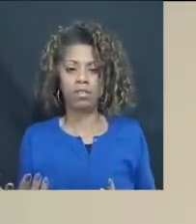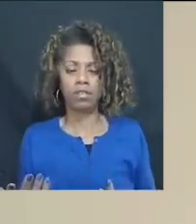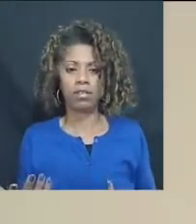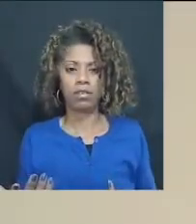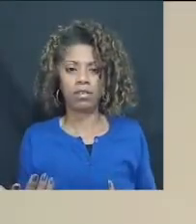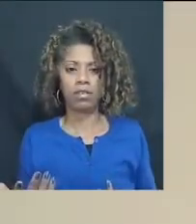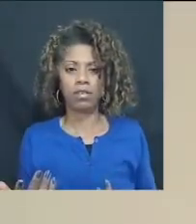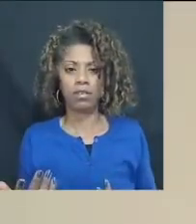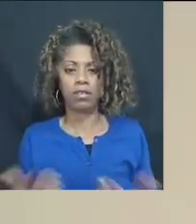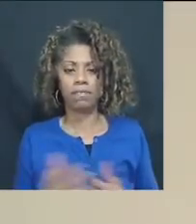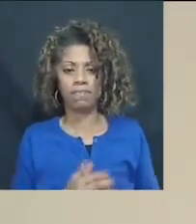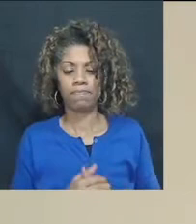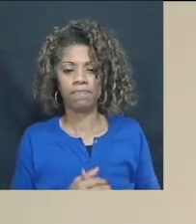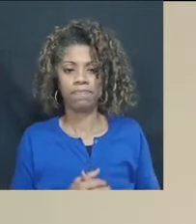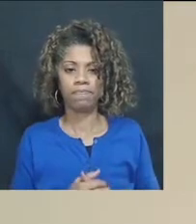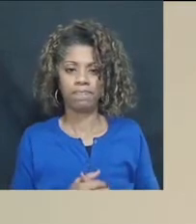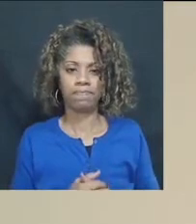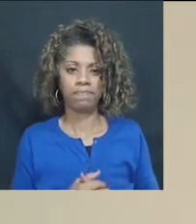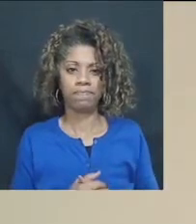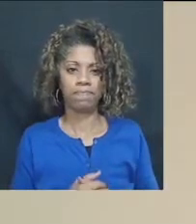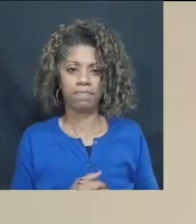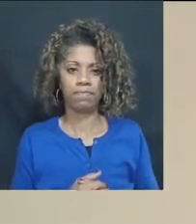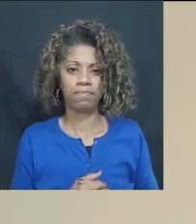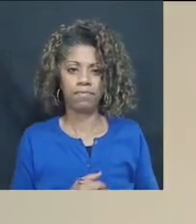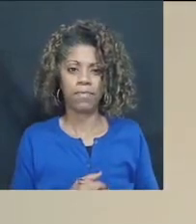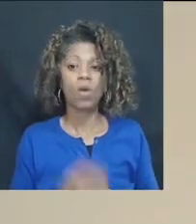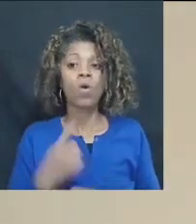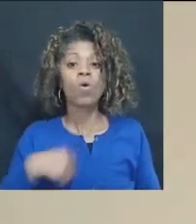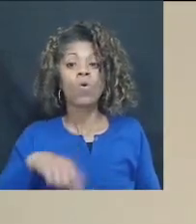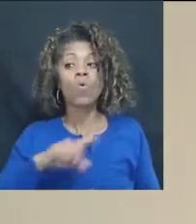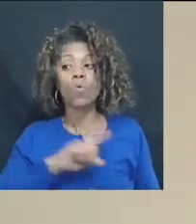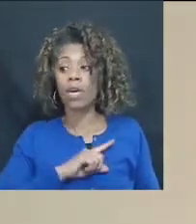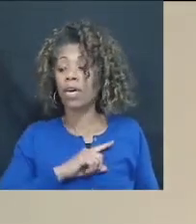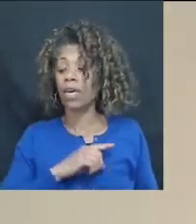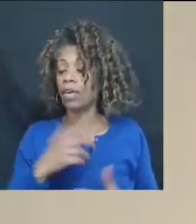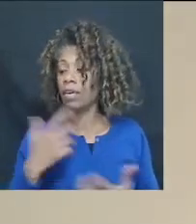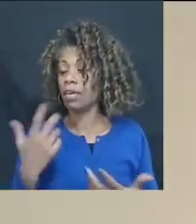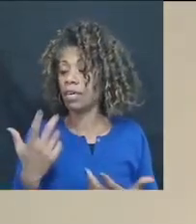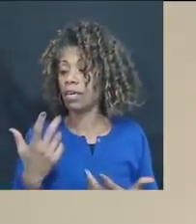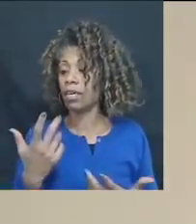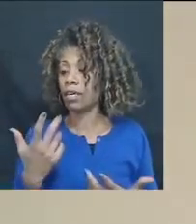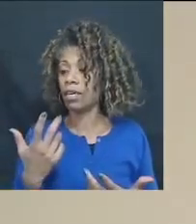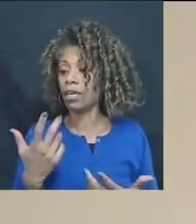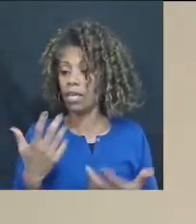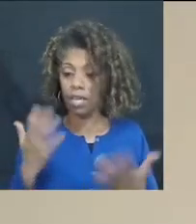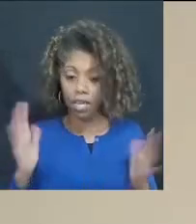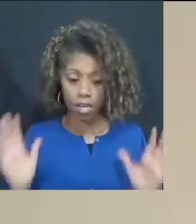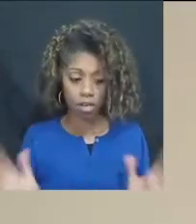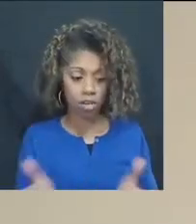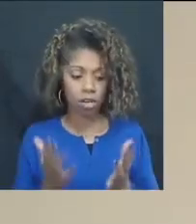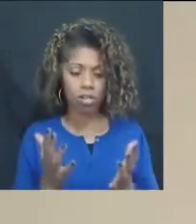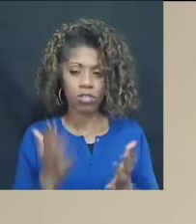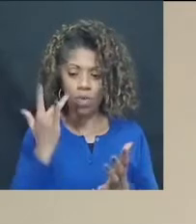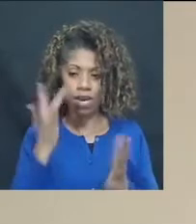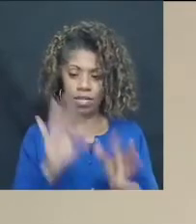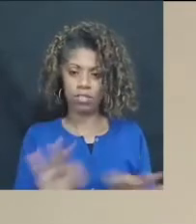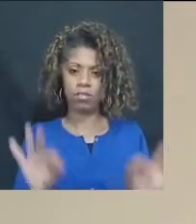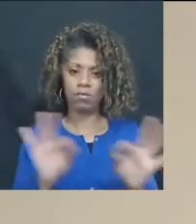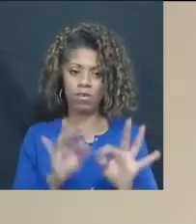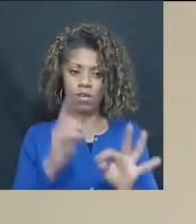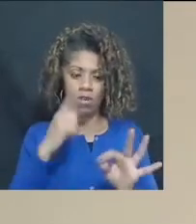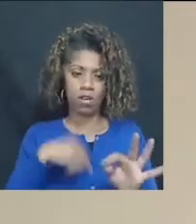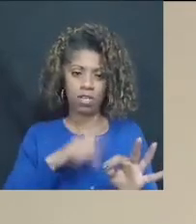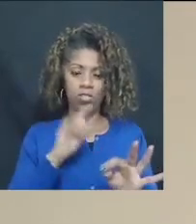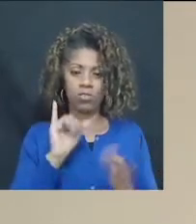encounter, right? And we encourage and really sincerely recognize why it's important for us to do that in the work that we do. The other thing about,